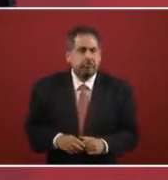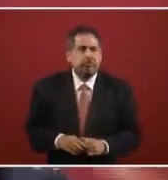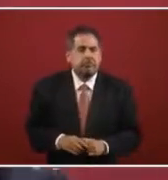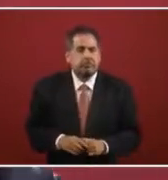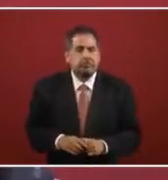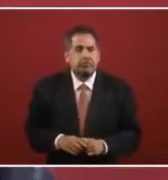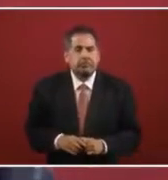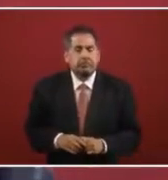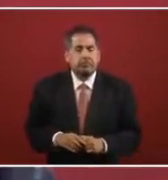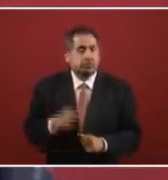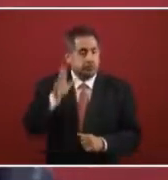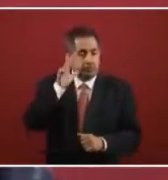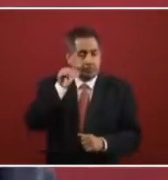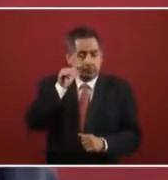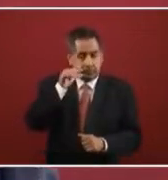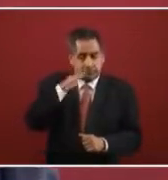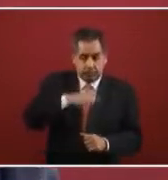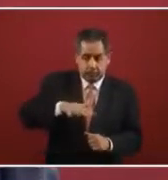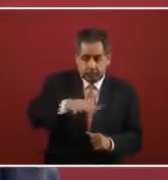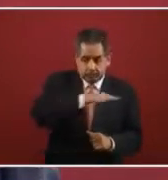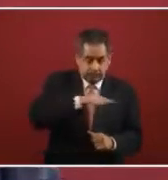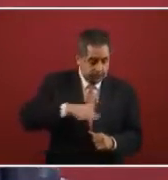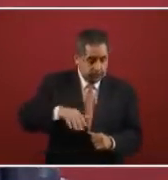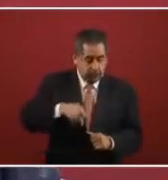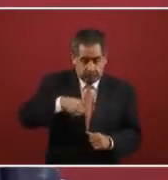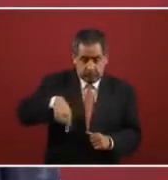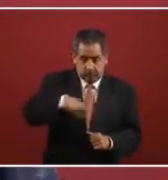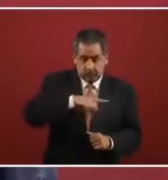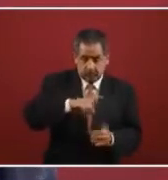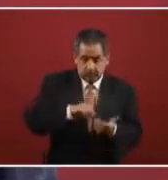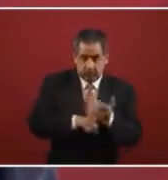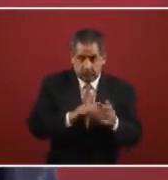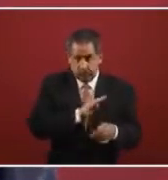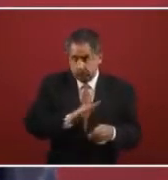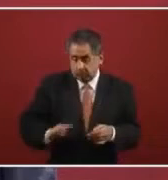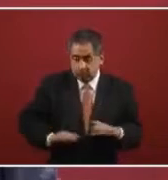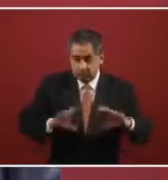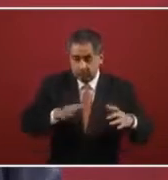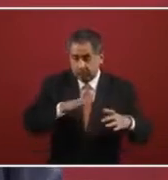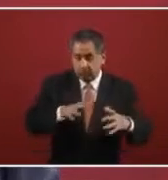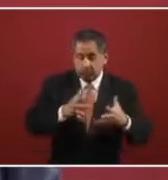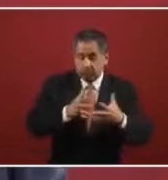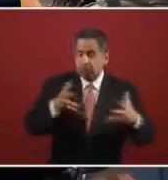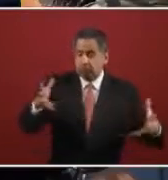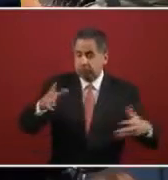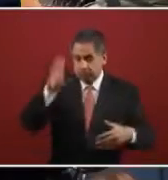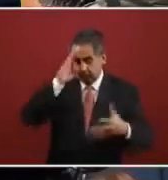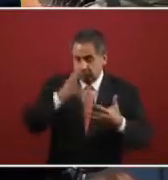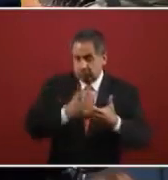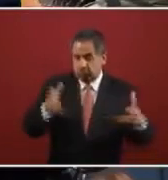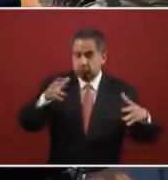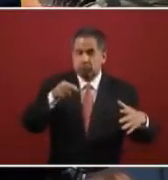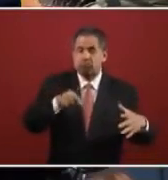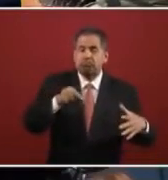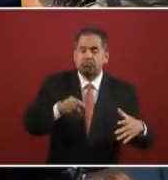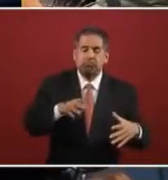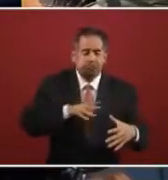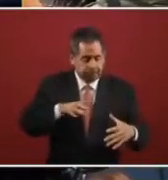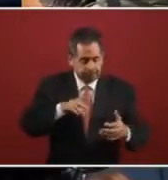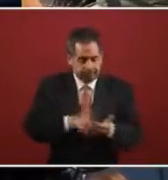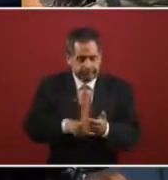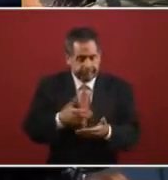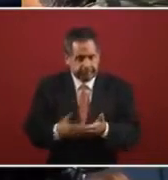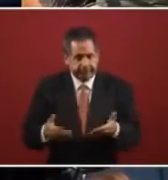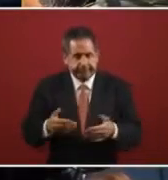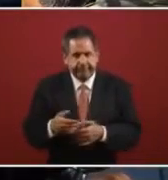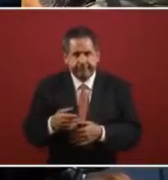say. Los Mochis, But Los en Mochis general, in general, que es un municipio which is a bastante municipality grande, that is very big, tiene,